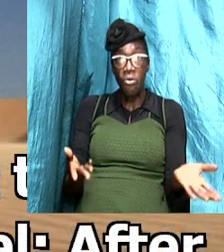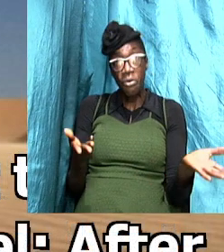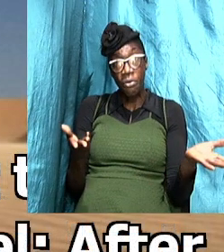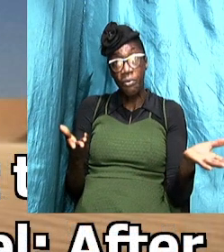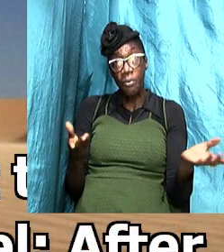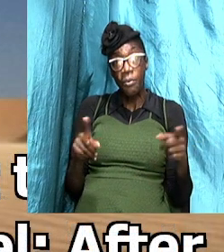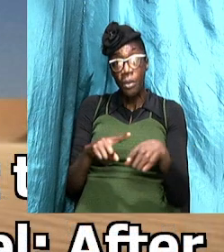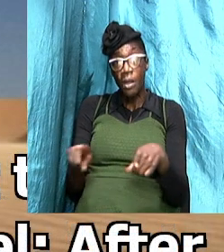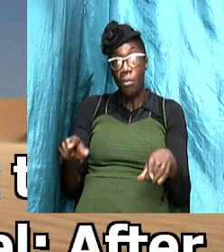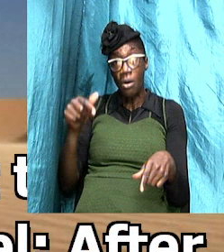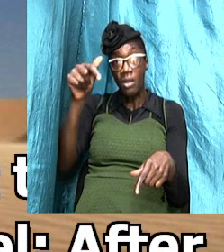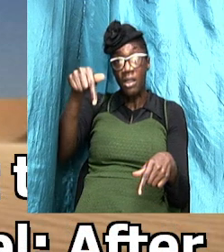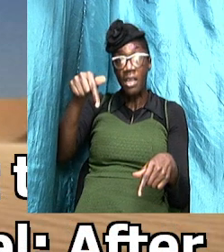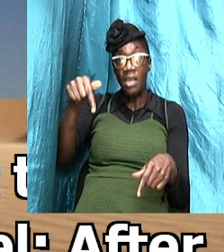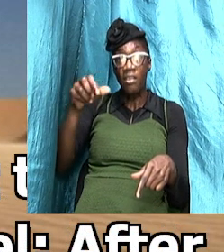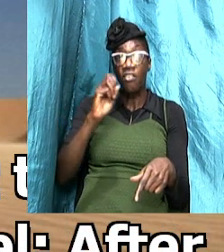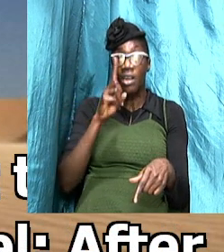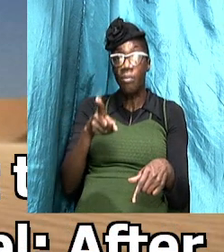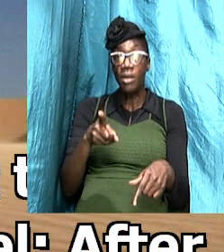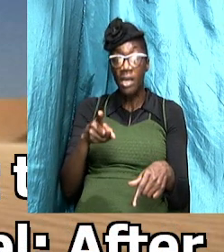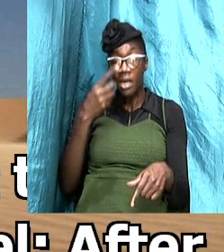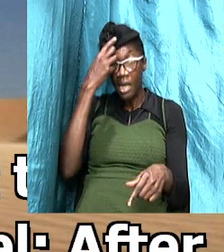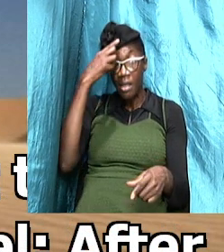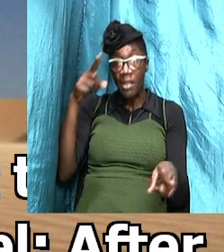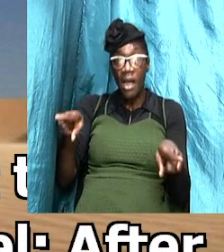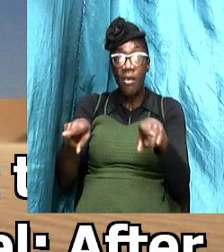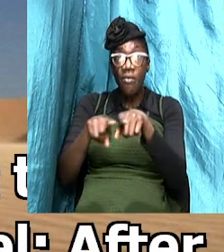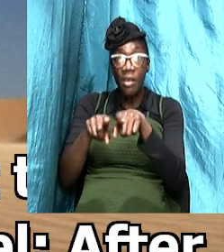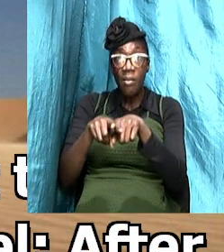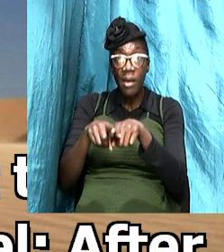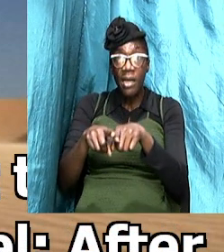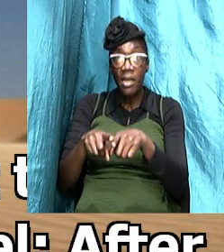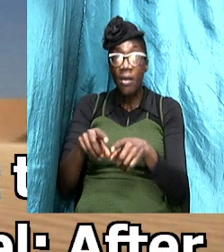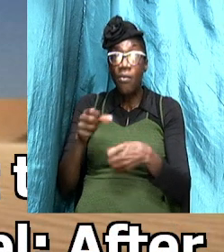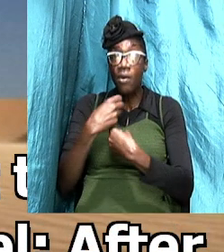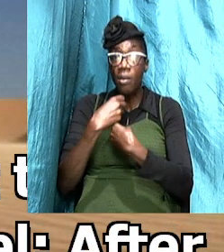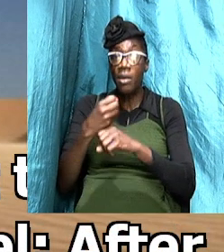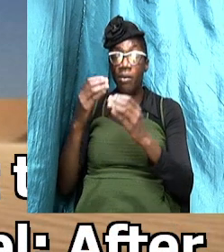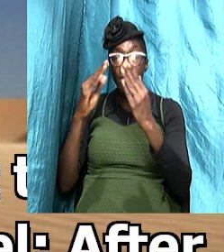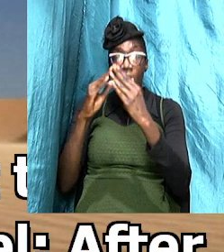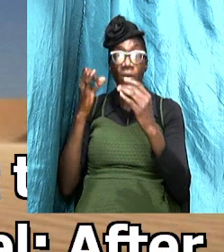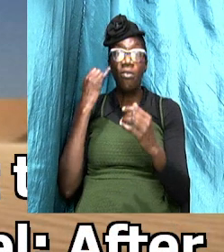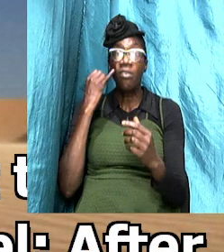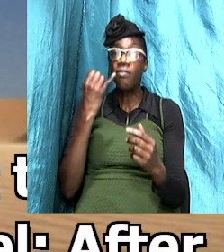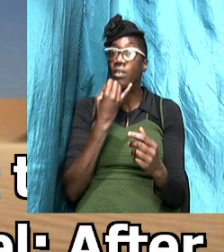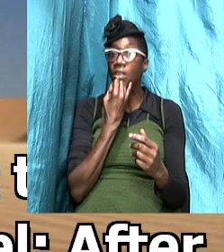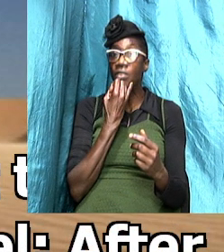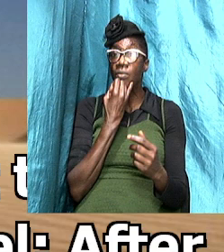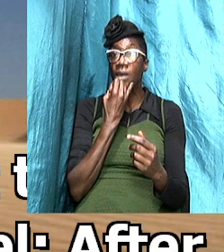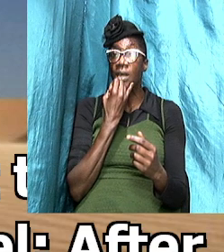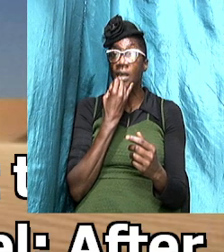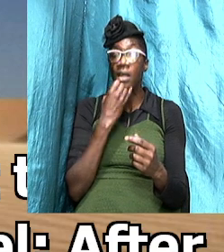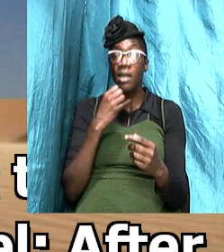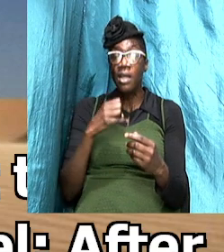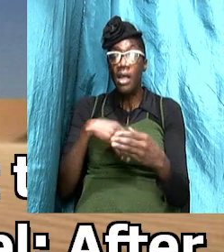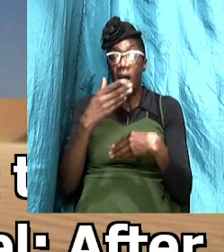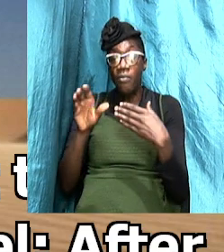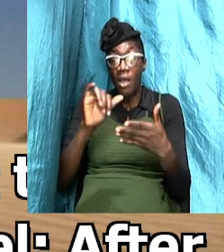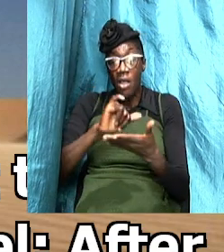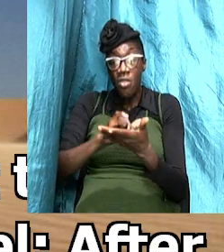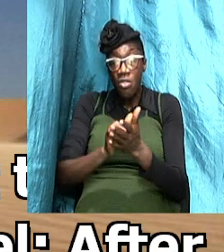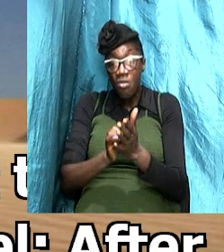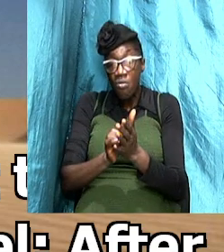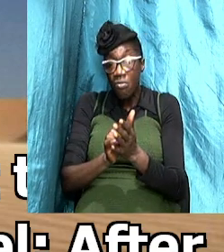but this shall be the covenant that I will make with the house of Israel after those days